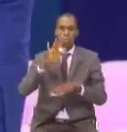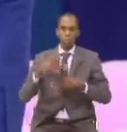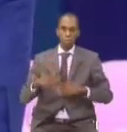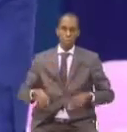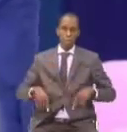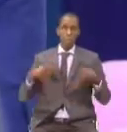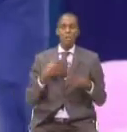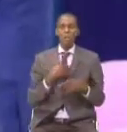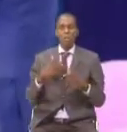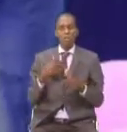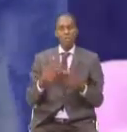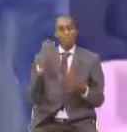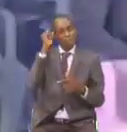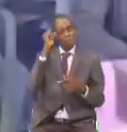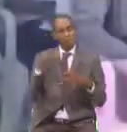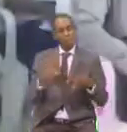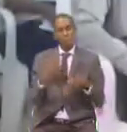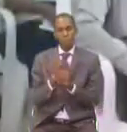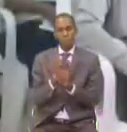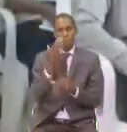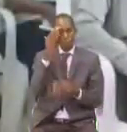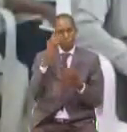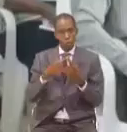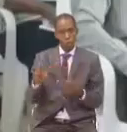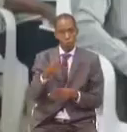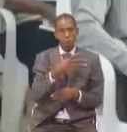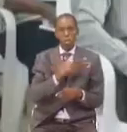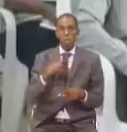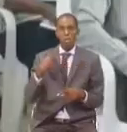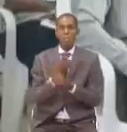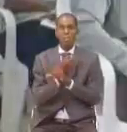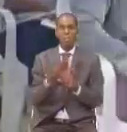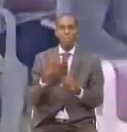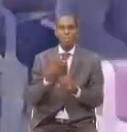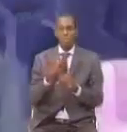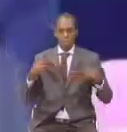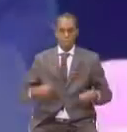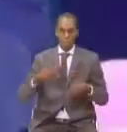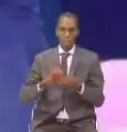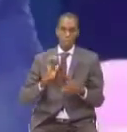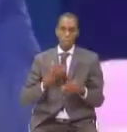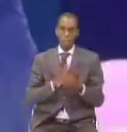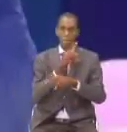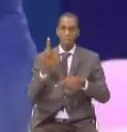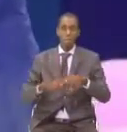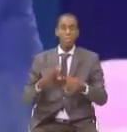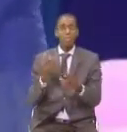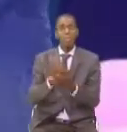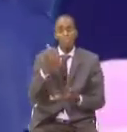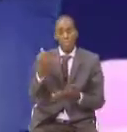made known unto you. And his saving health in our nation. I said in our